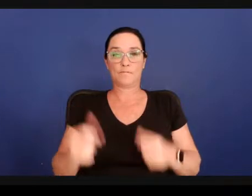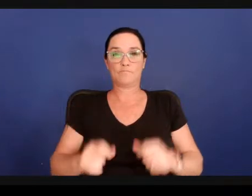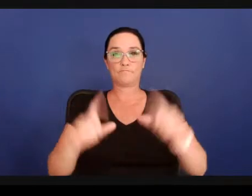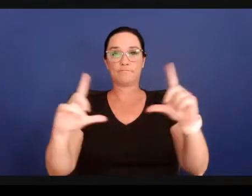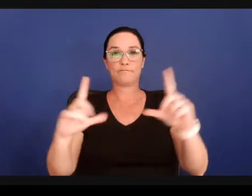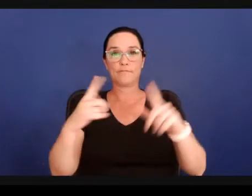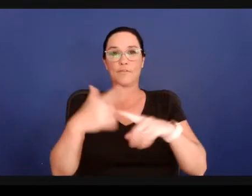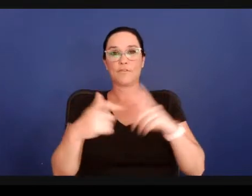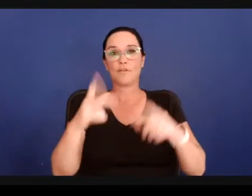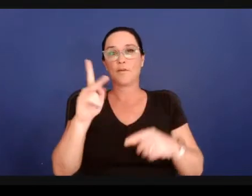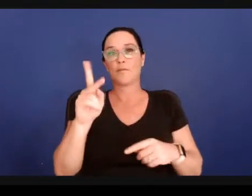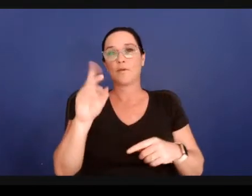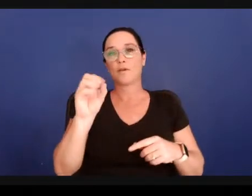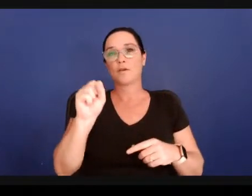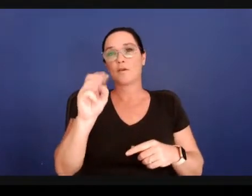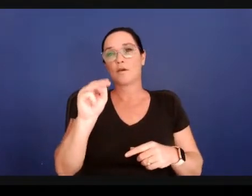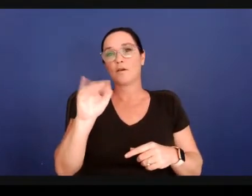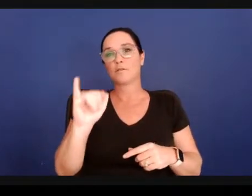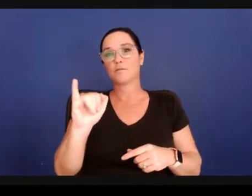or X,